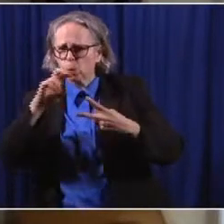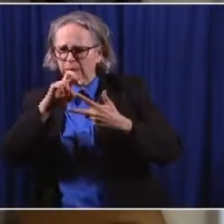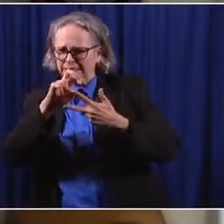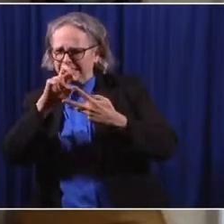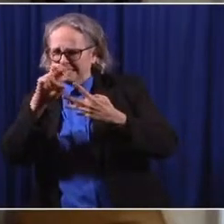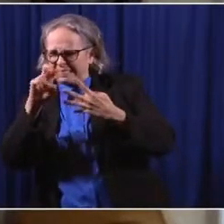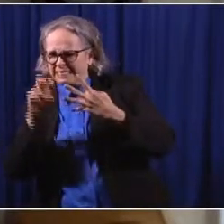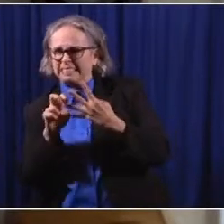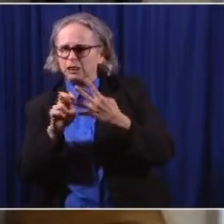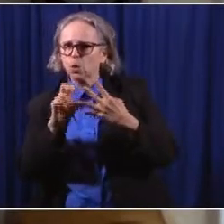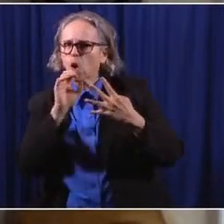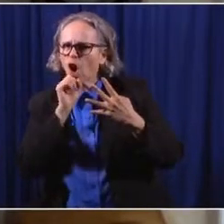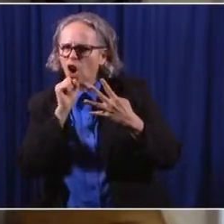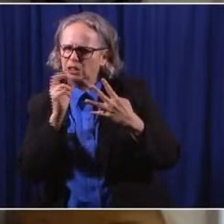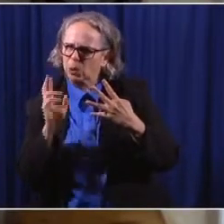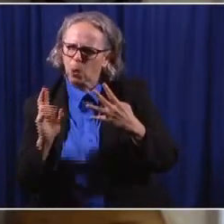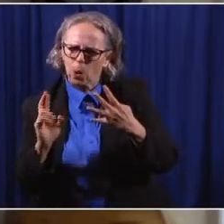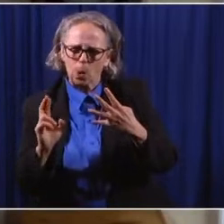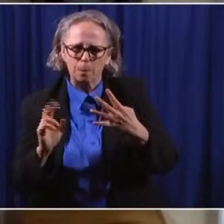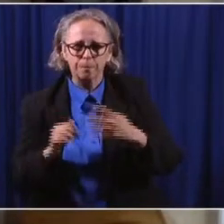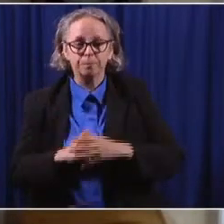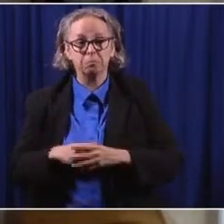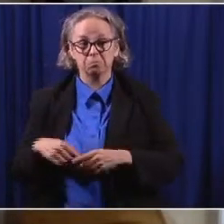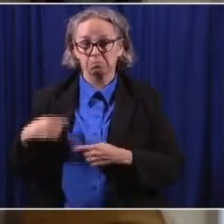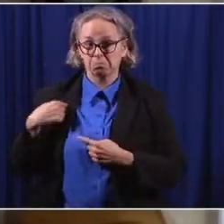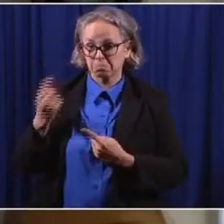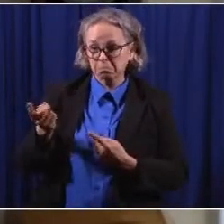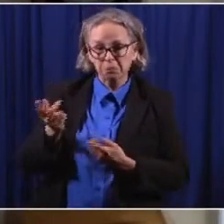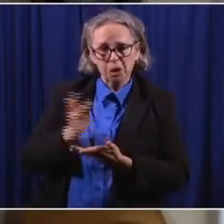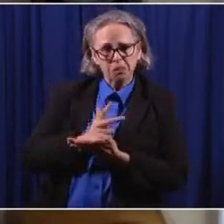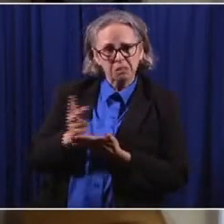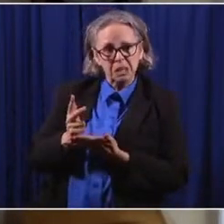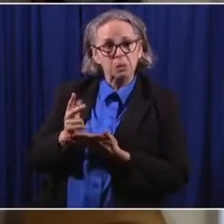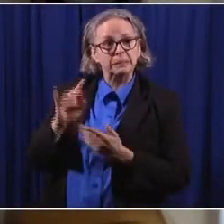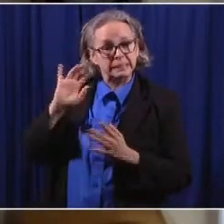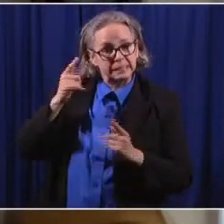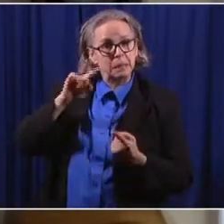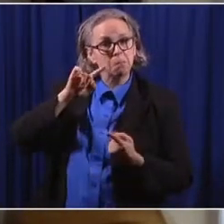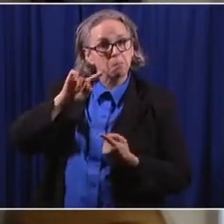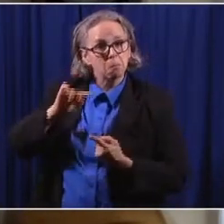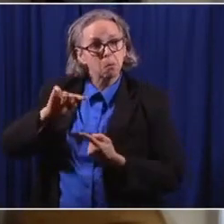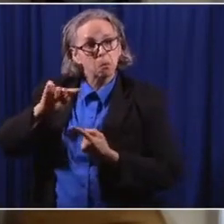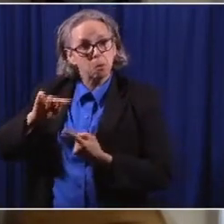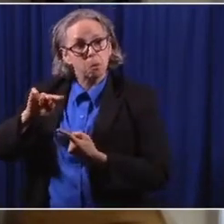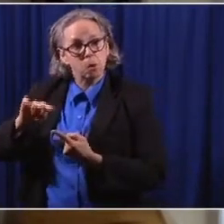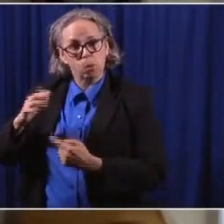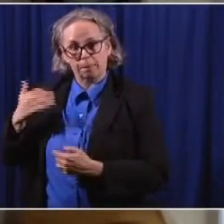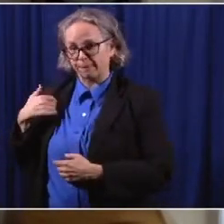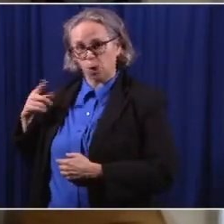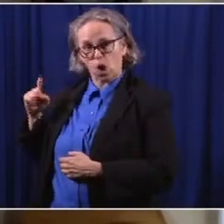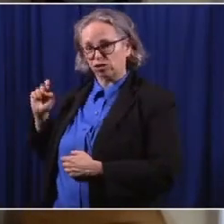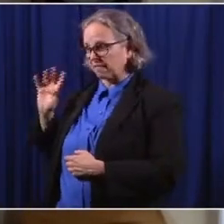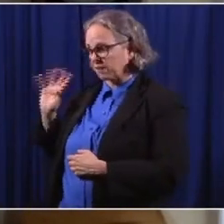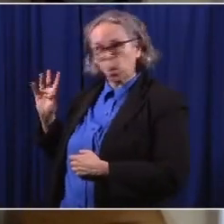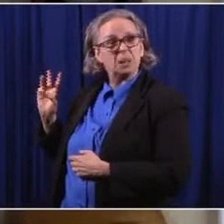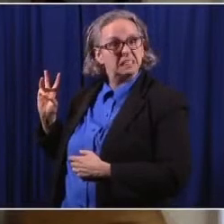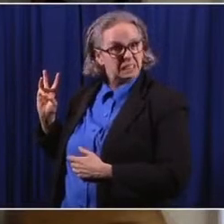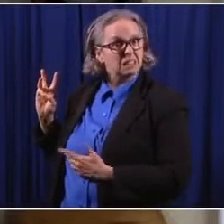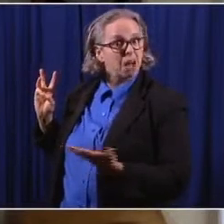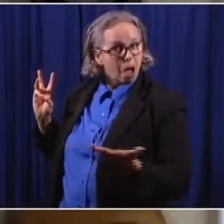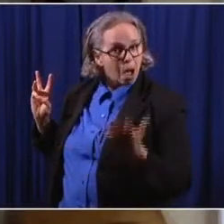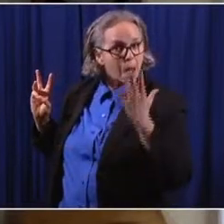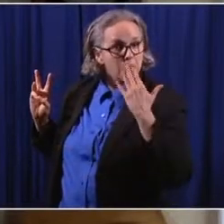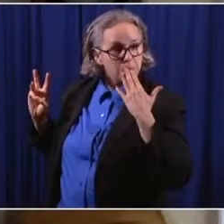cases have decreased during the past 3 weeks from an average of 146 cases